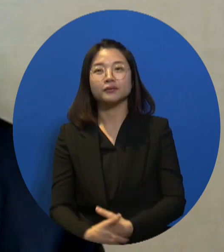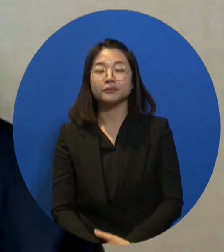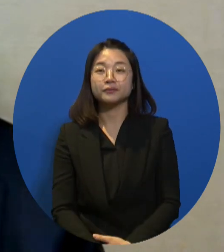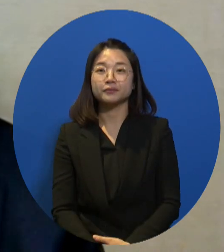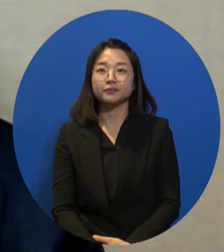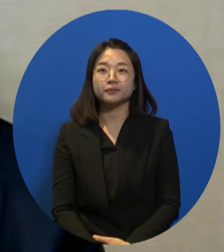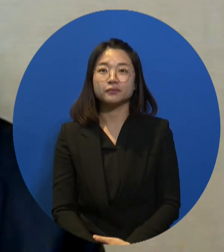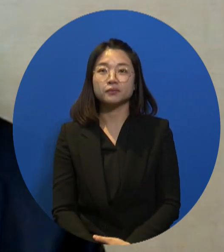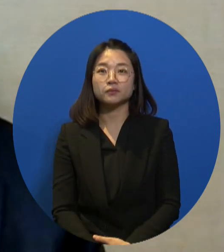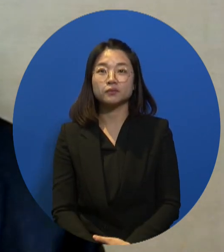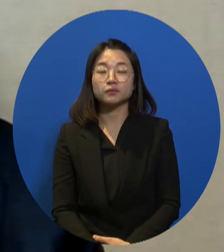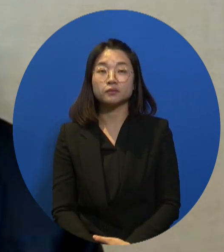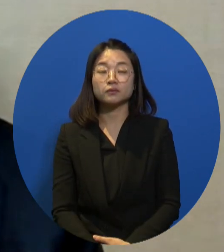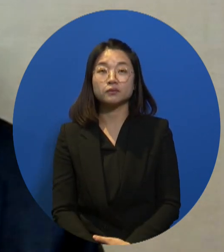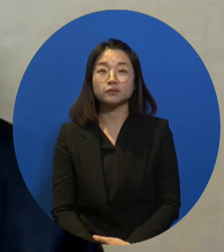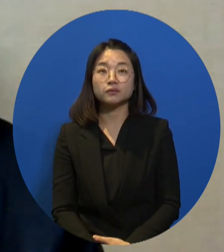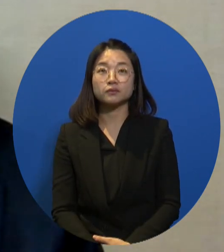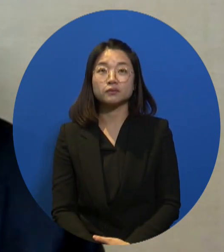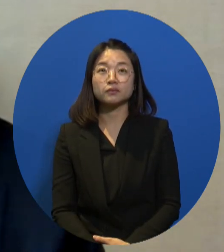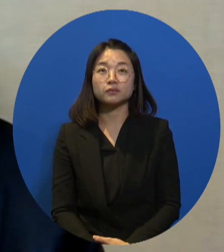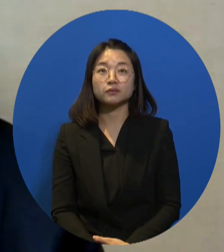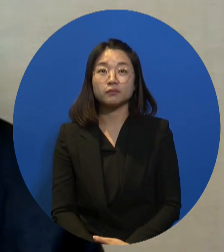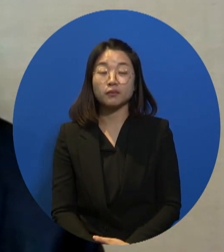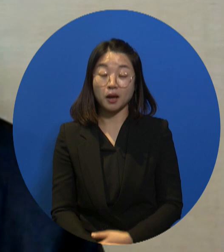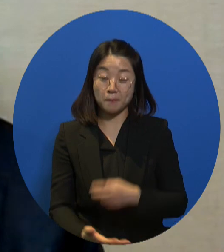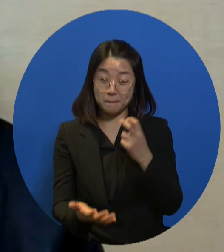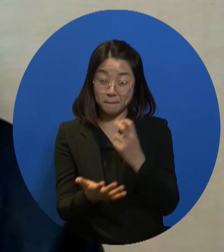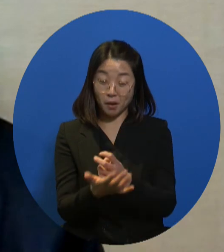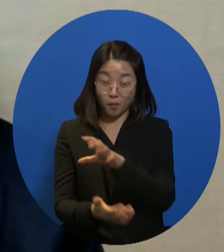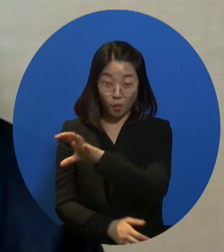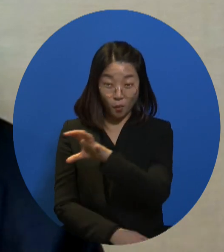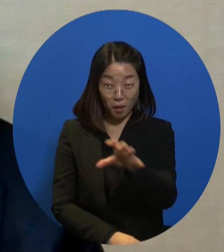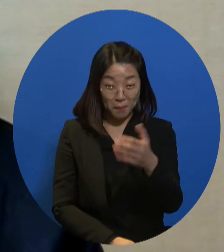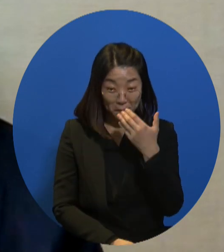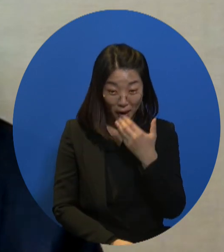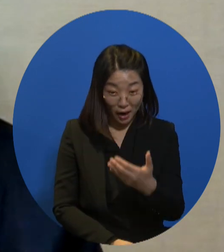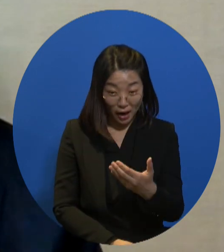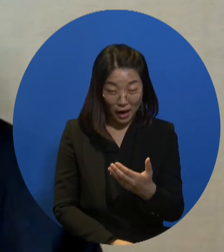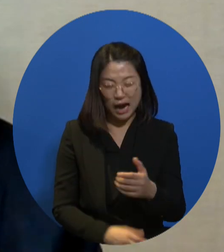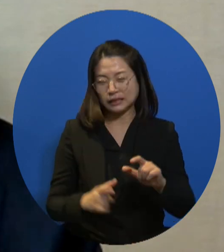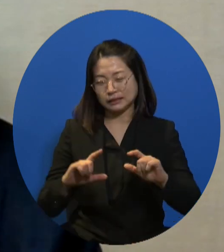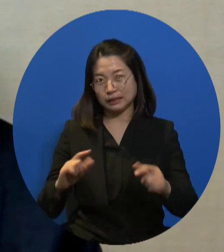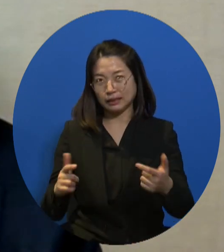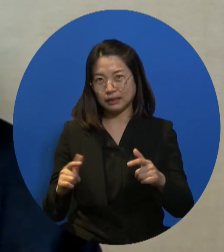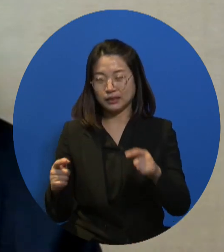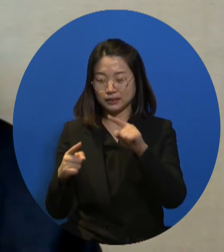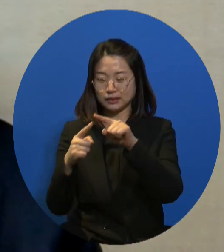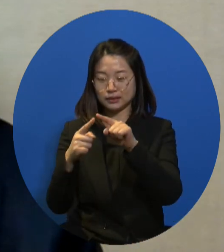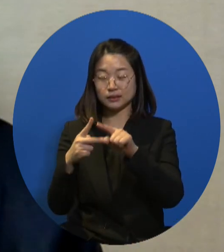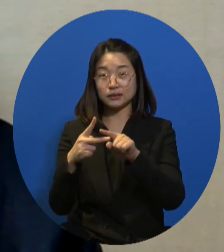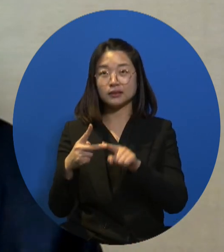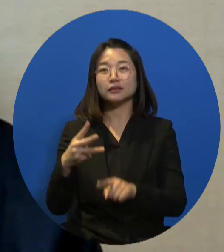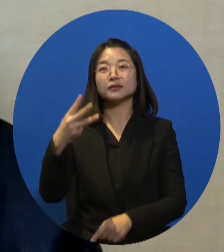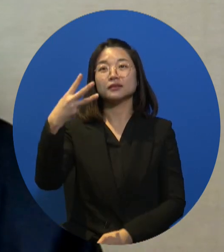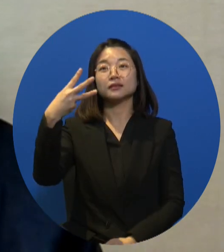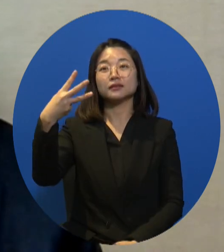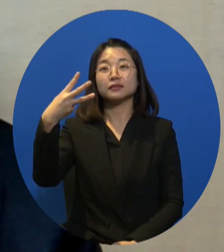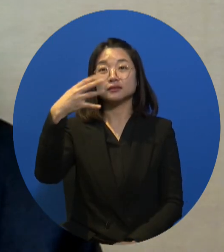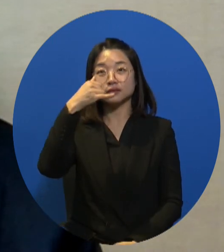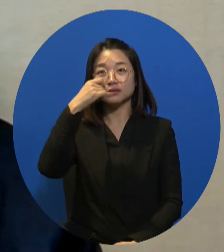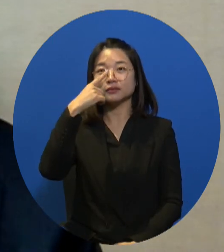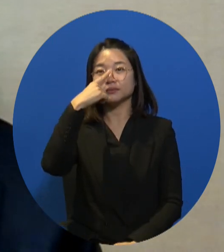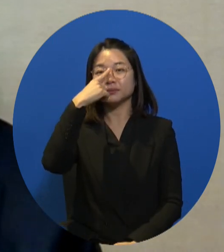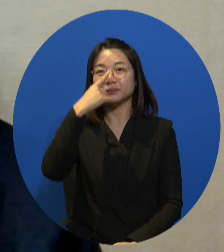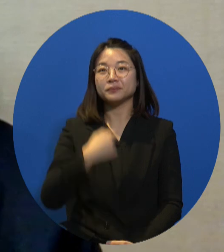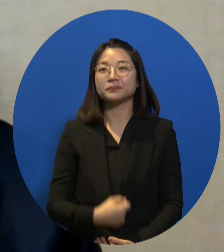legal piece of, it has legal effects, and some who say that it actually doesn't